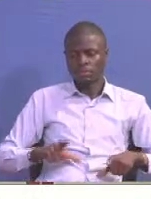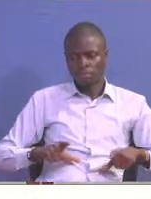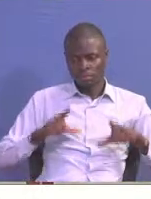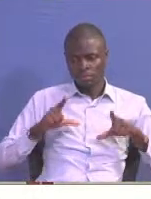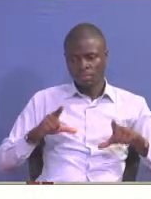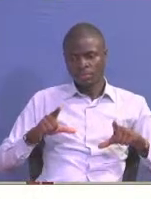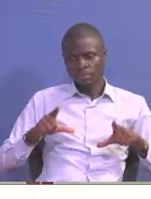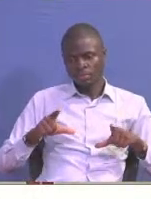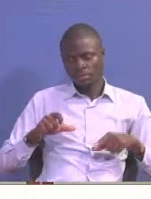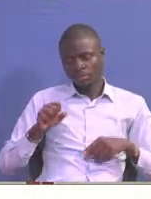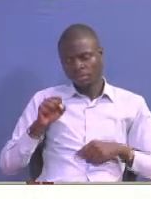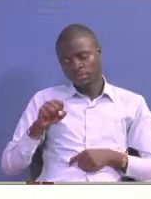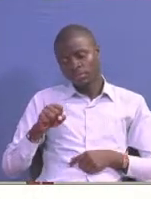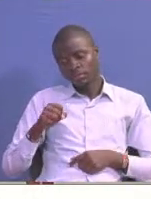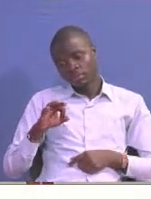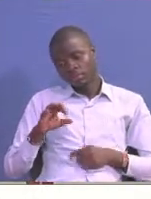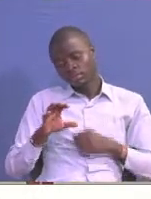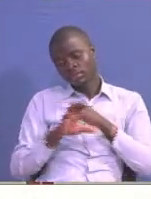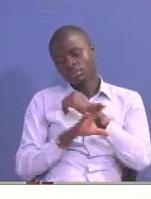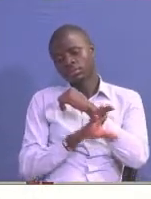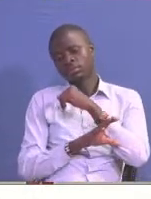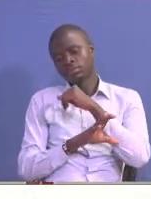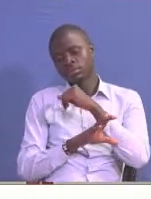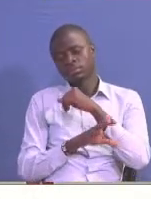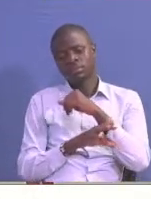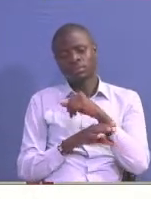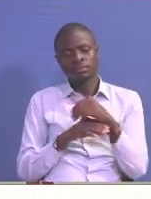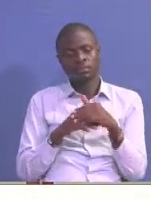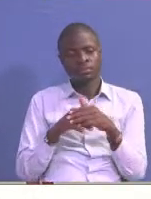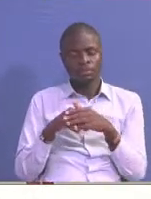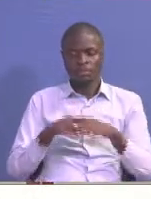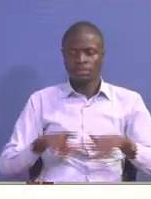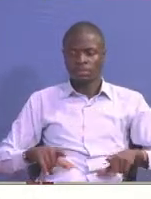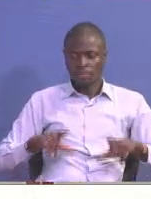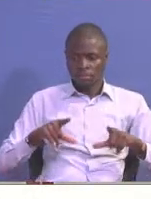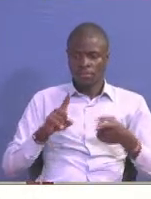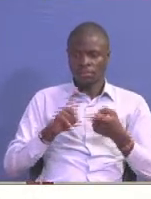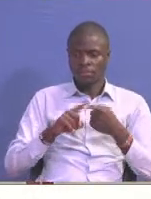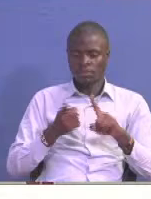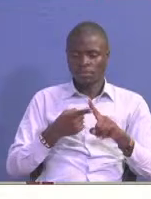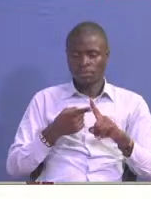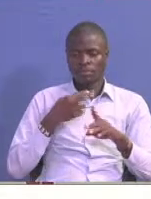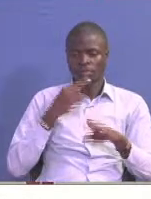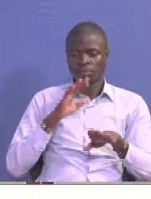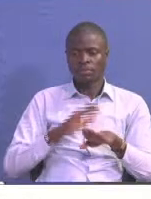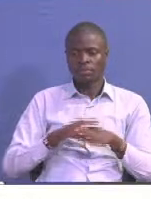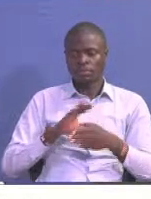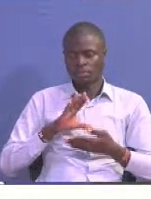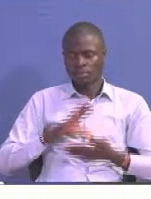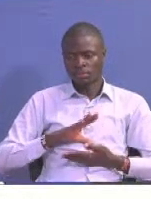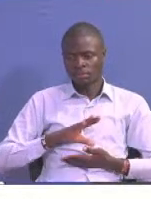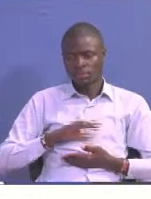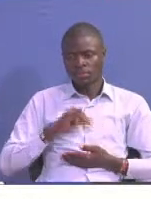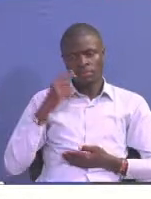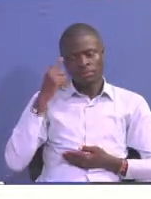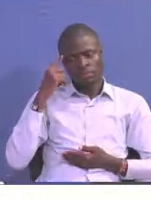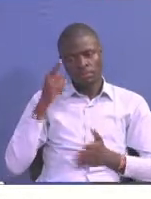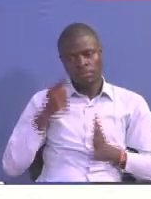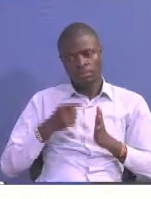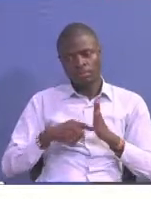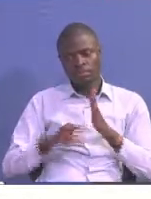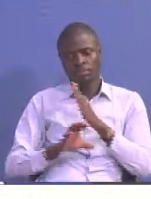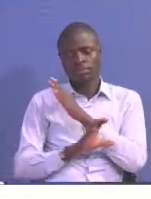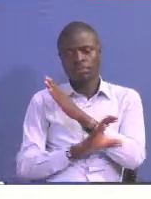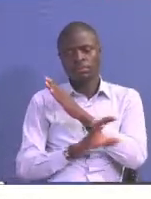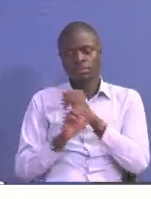once the stability of the country, the living standards are good enough, I think this country can